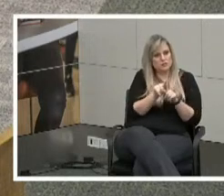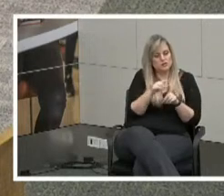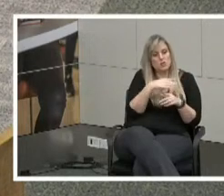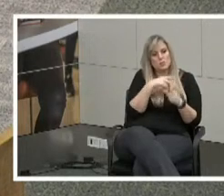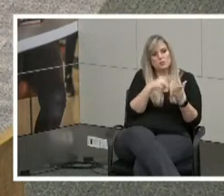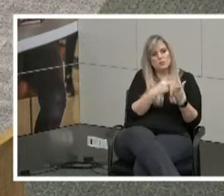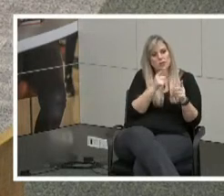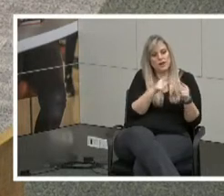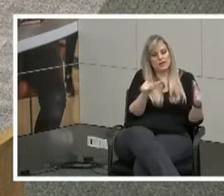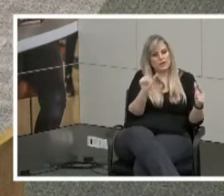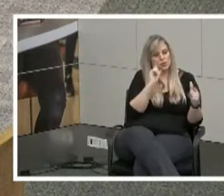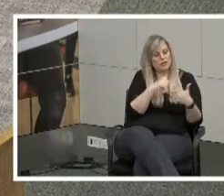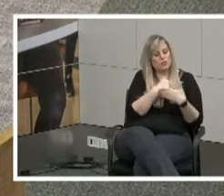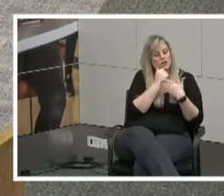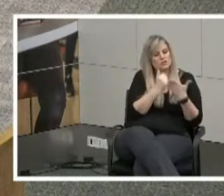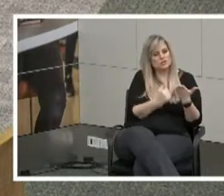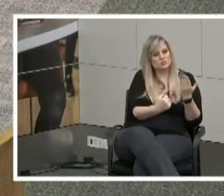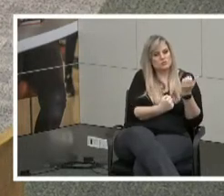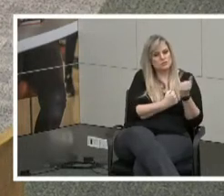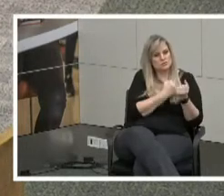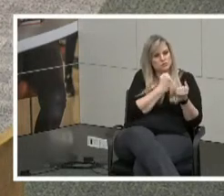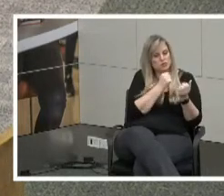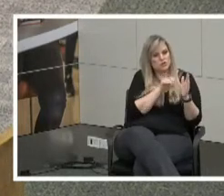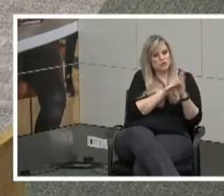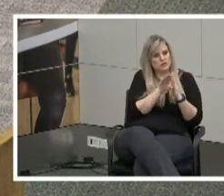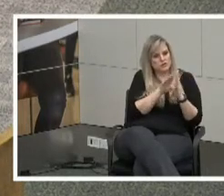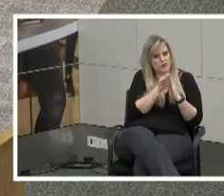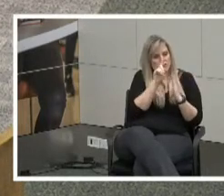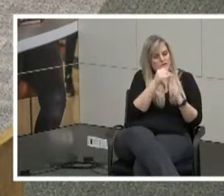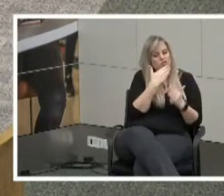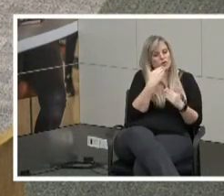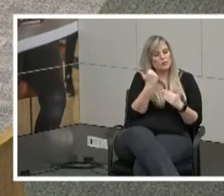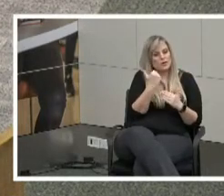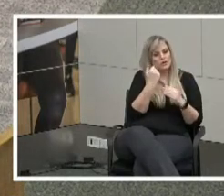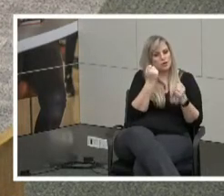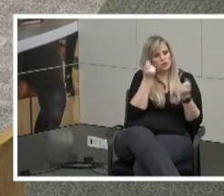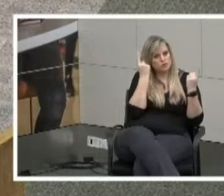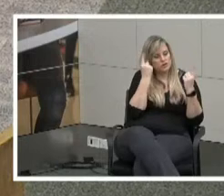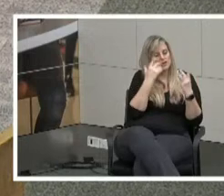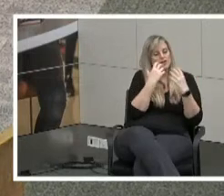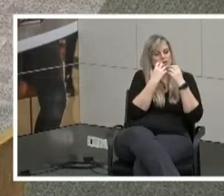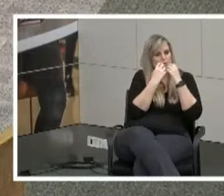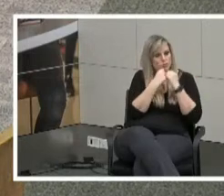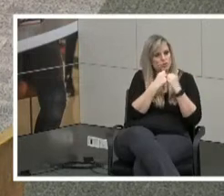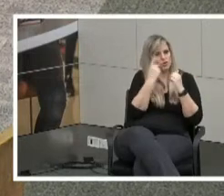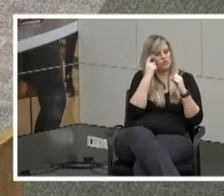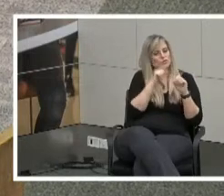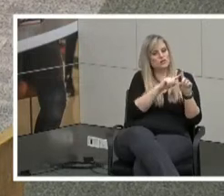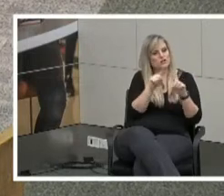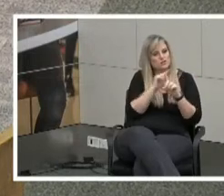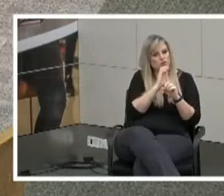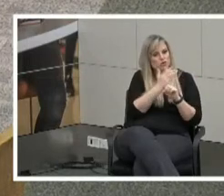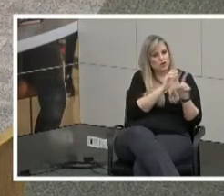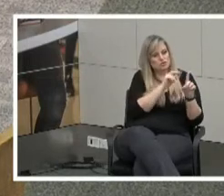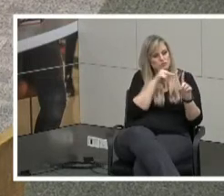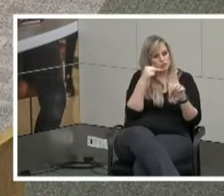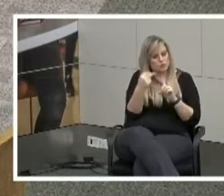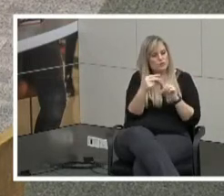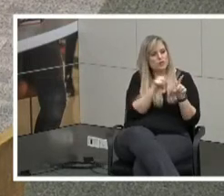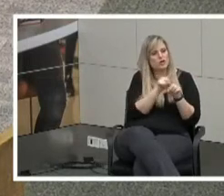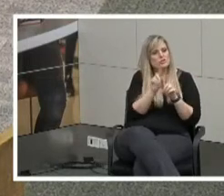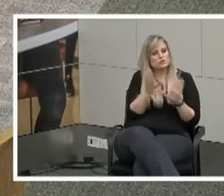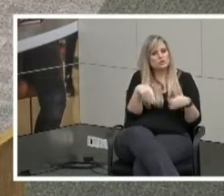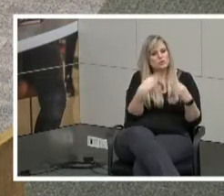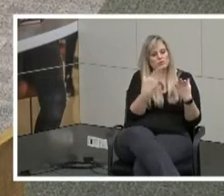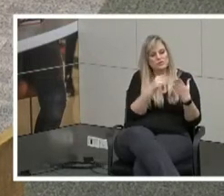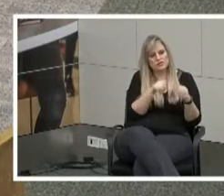supports the development of a greater understanding and appreciation for different cultures and perspectives and gives to our kids